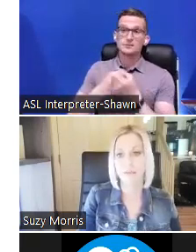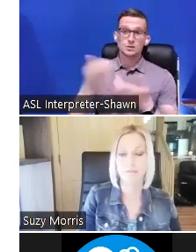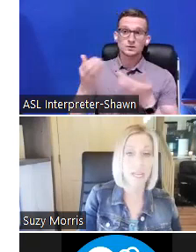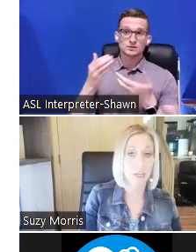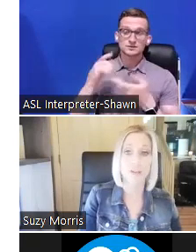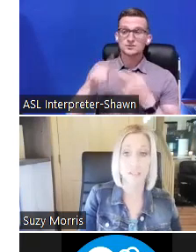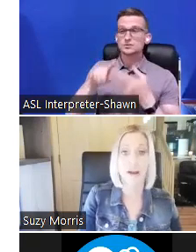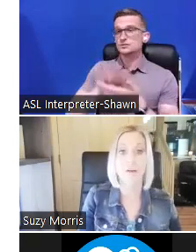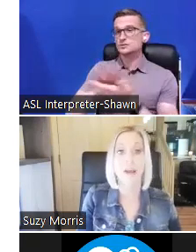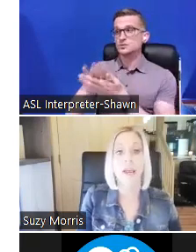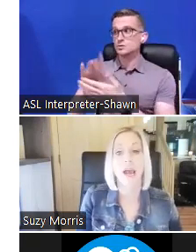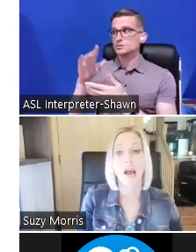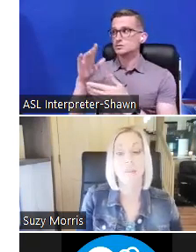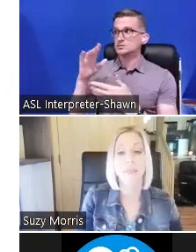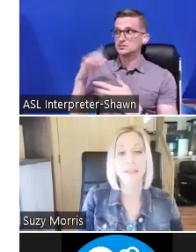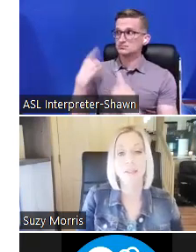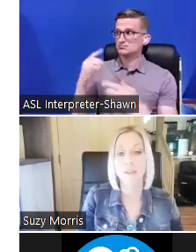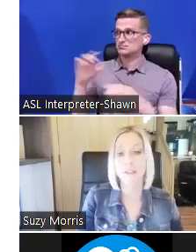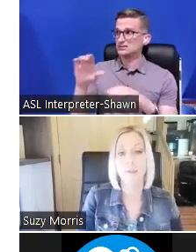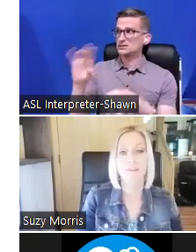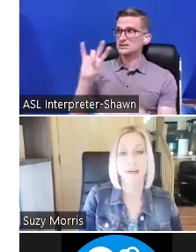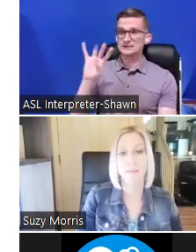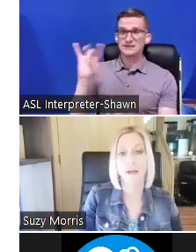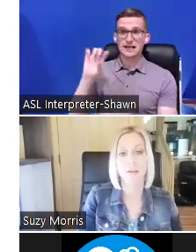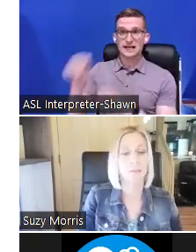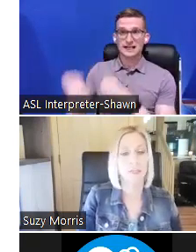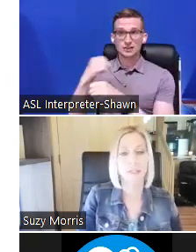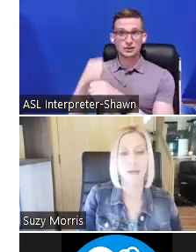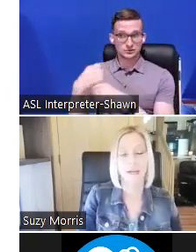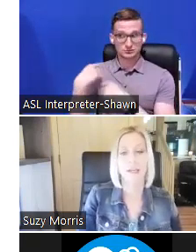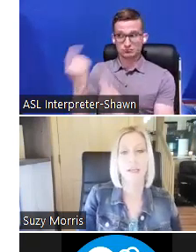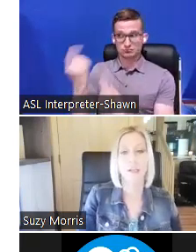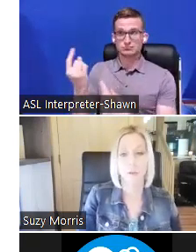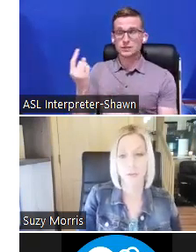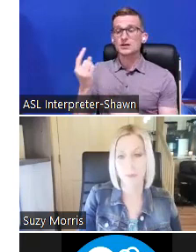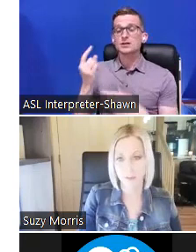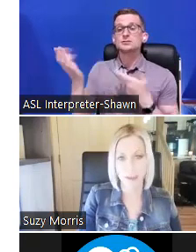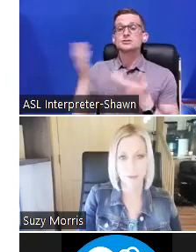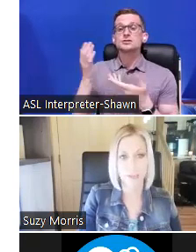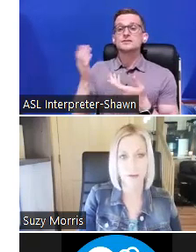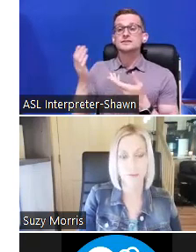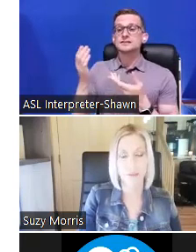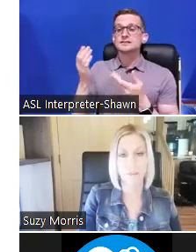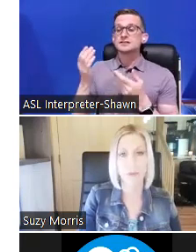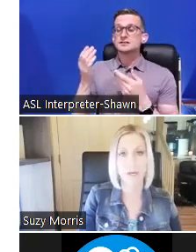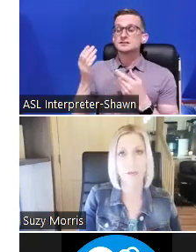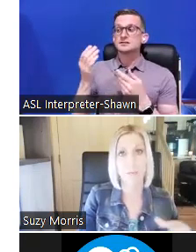7-8 years now. And these services are provided by our participating community mental health